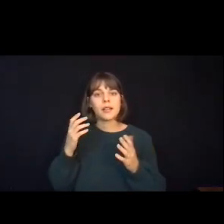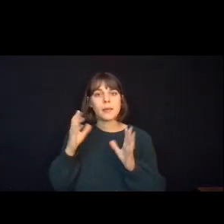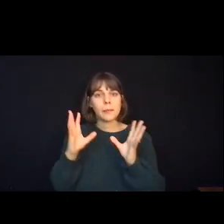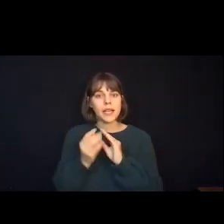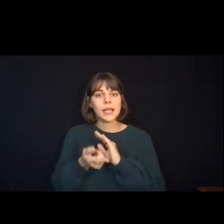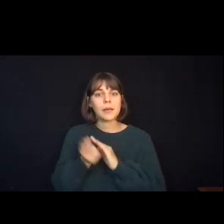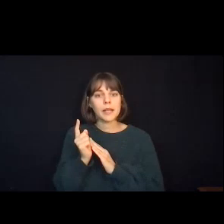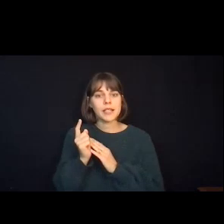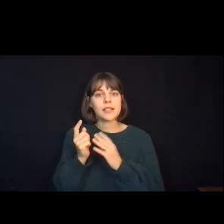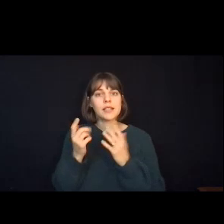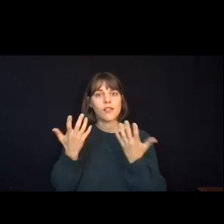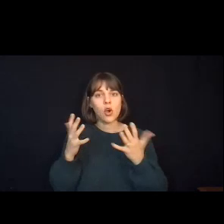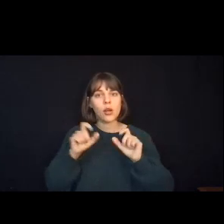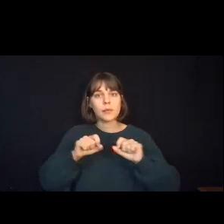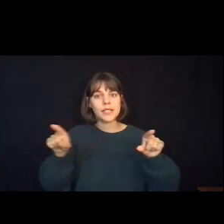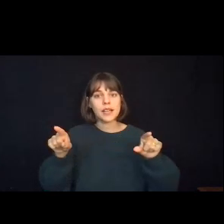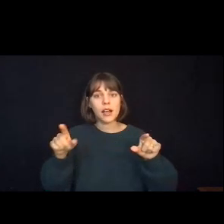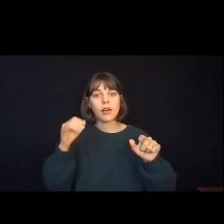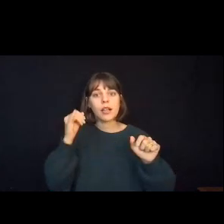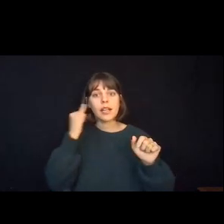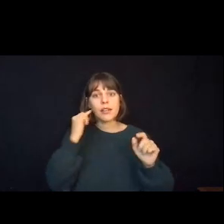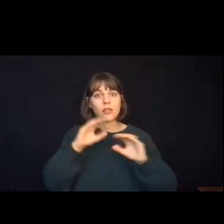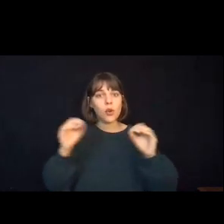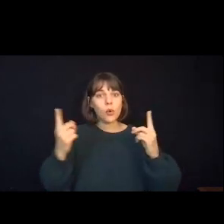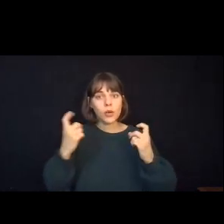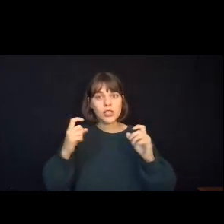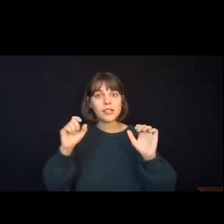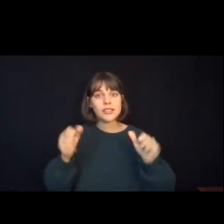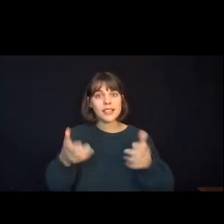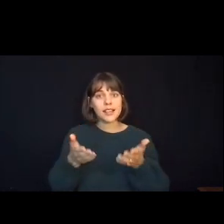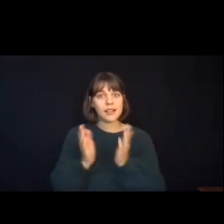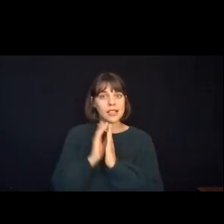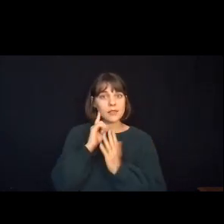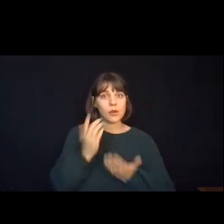approve these minutes. Do I have a motion? So moved.